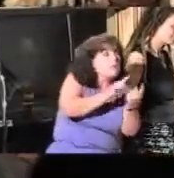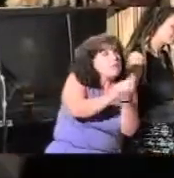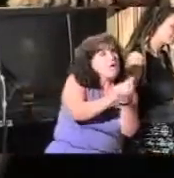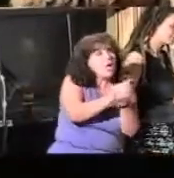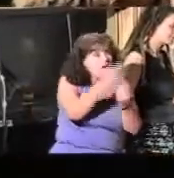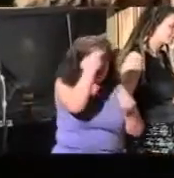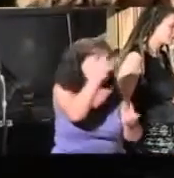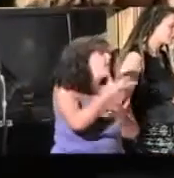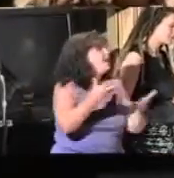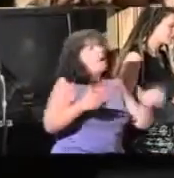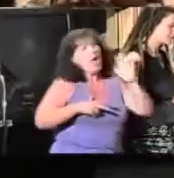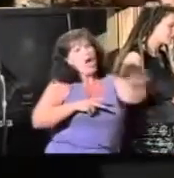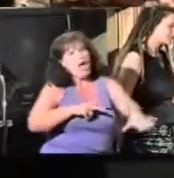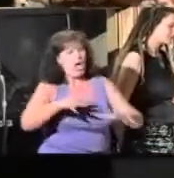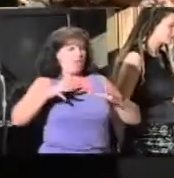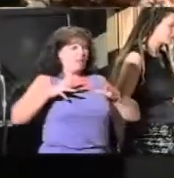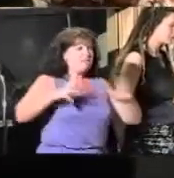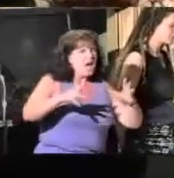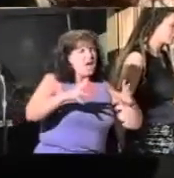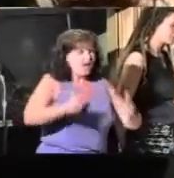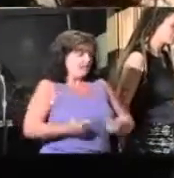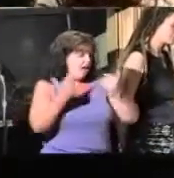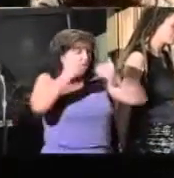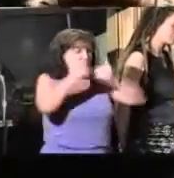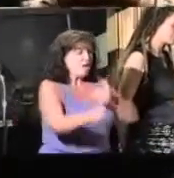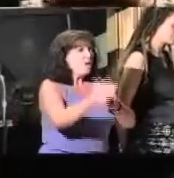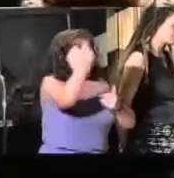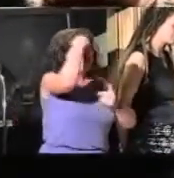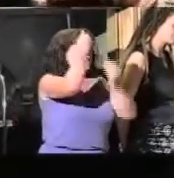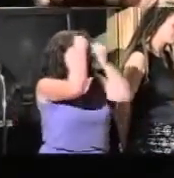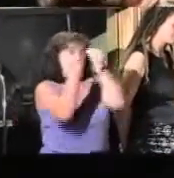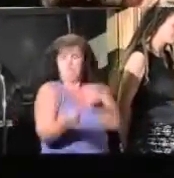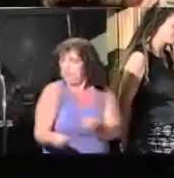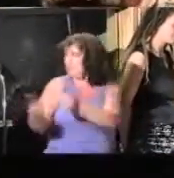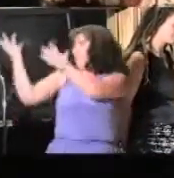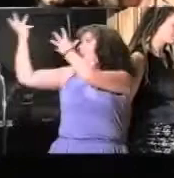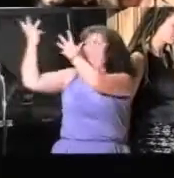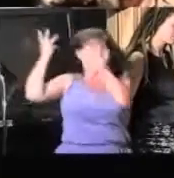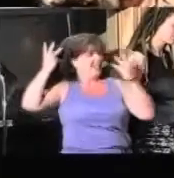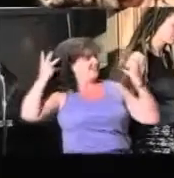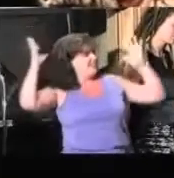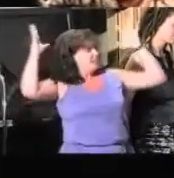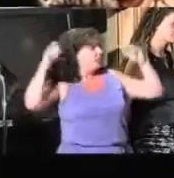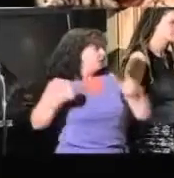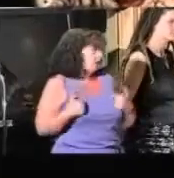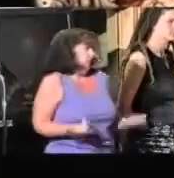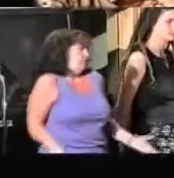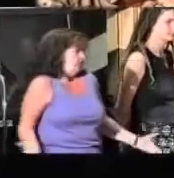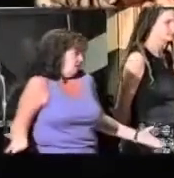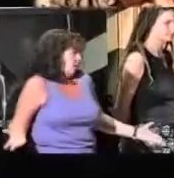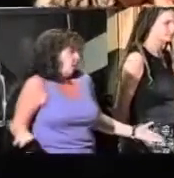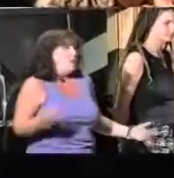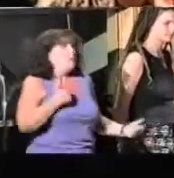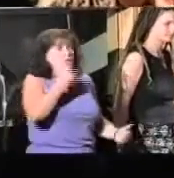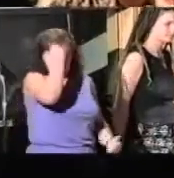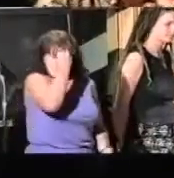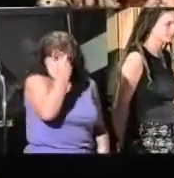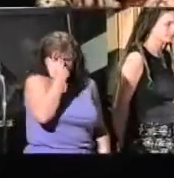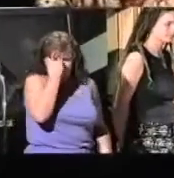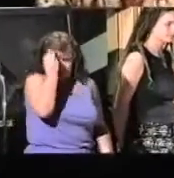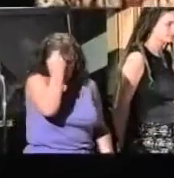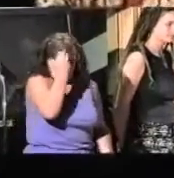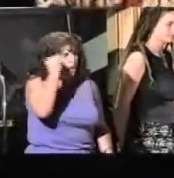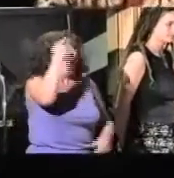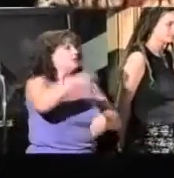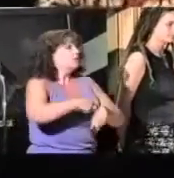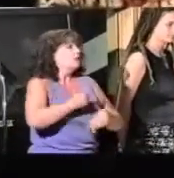all right. Get on with your life. Put it behind you. Jesse, all I ever do is think about what a waste my life